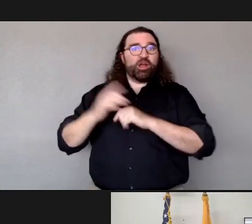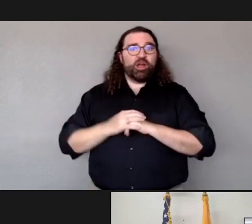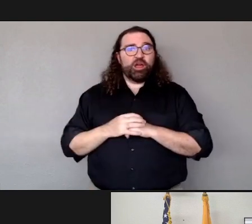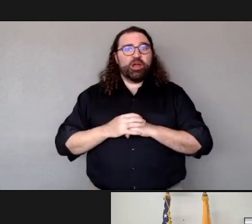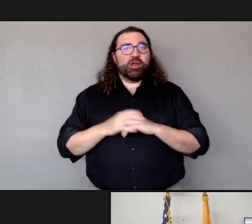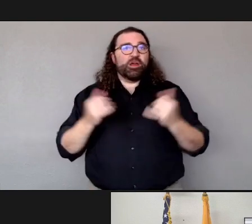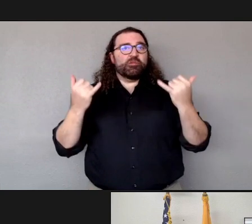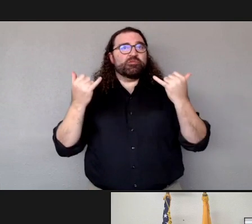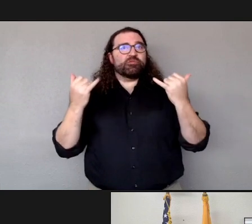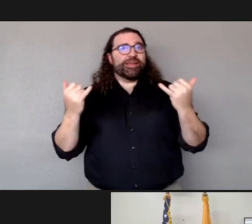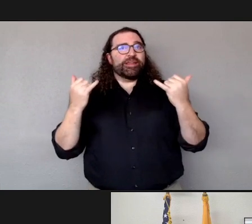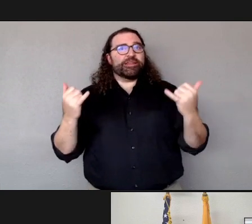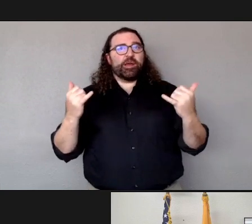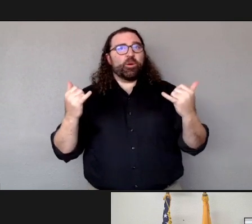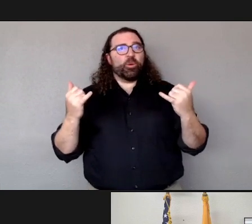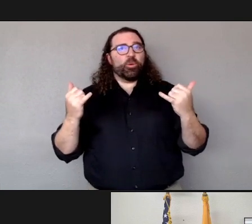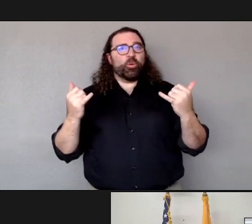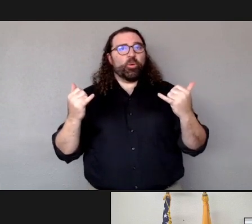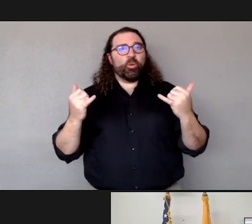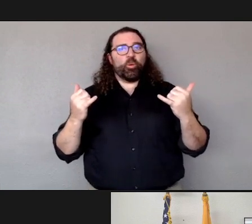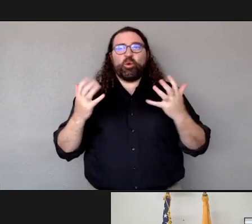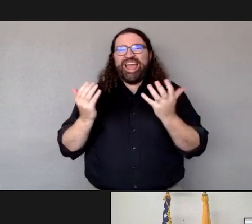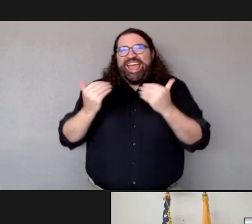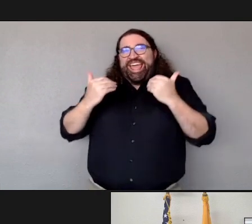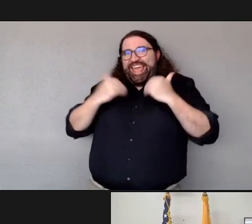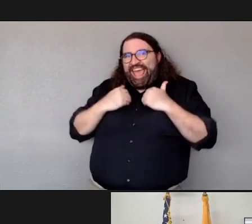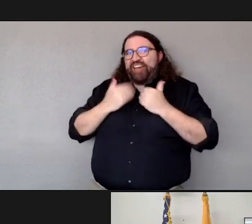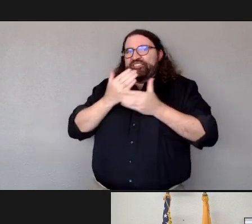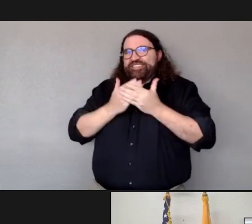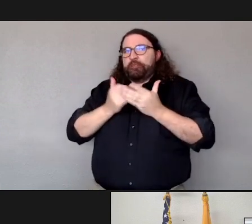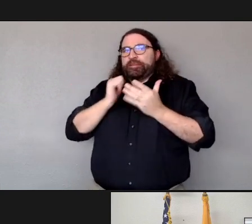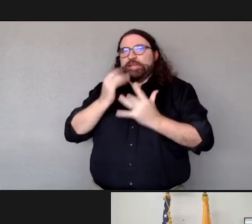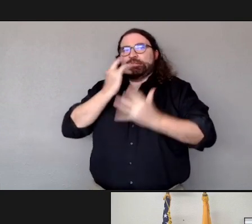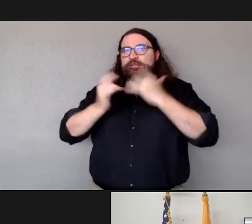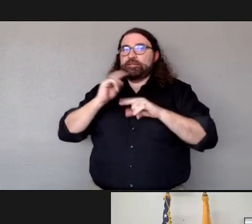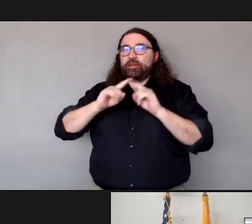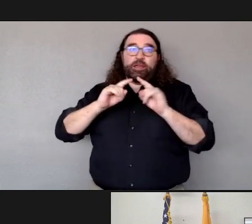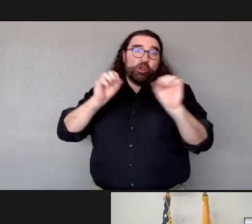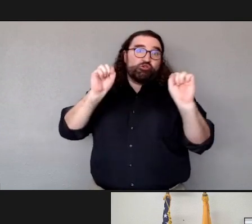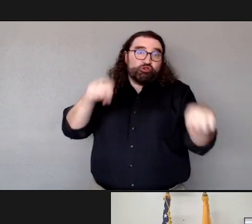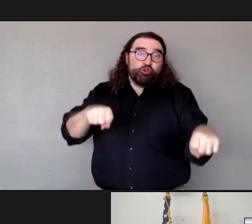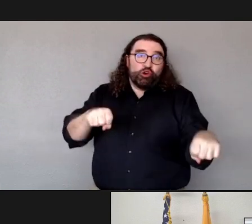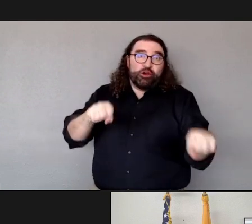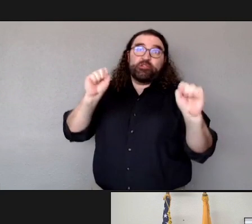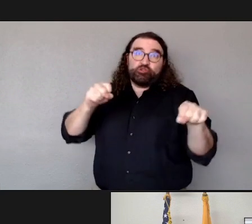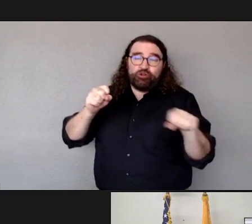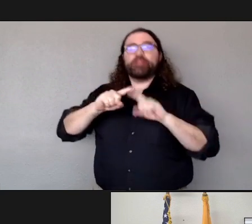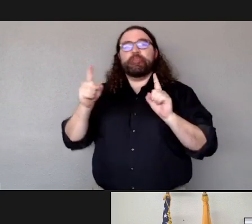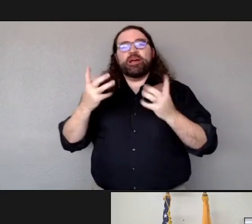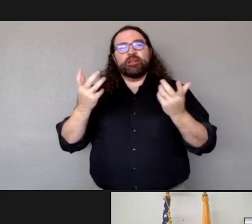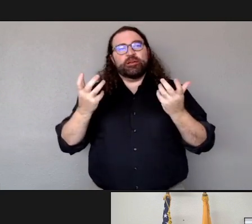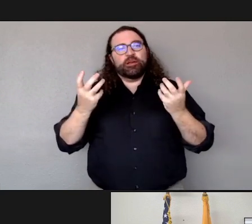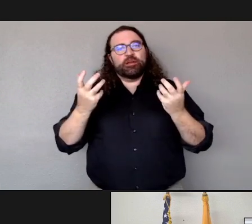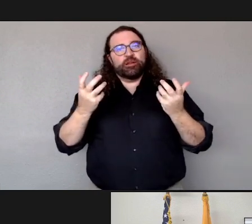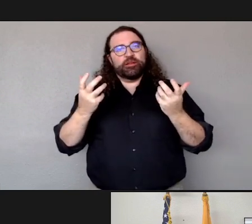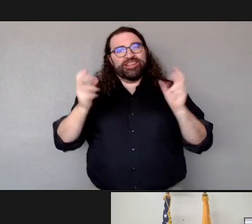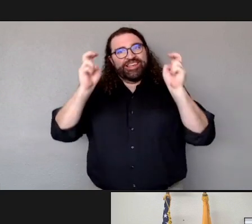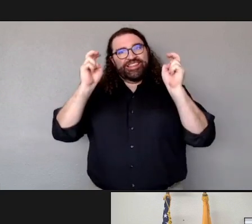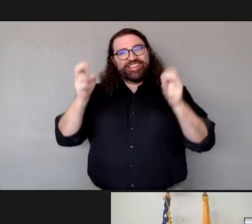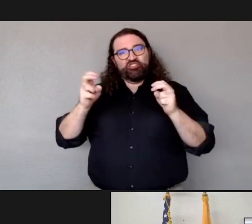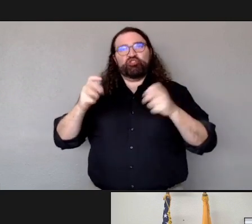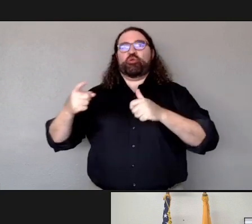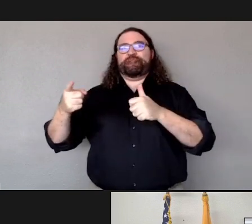currently don't have a shortage, but I'm not saying we won't. The issue is that we're doing first